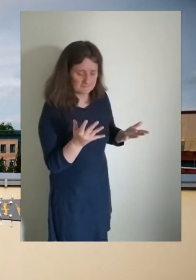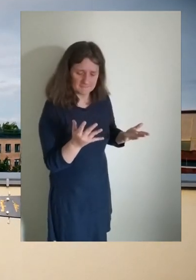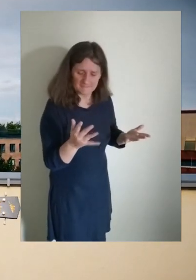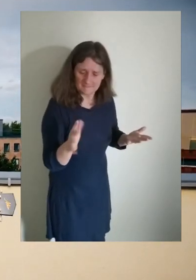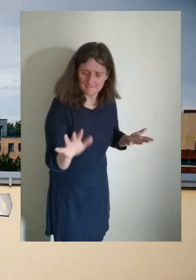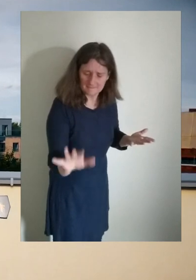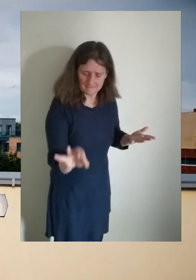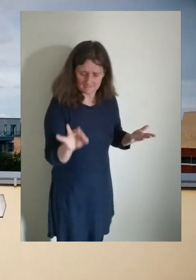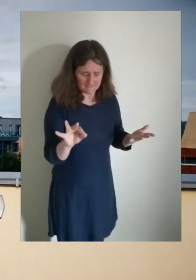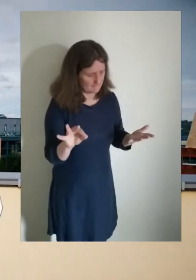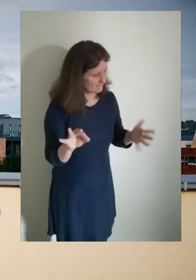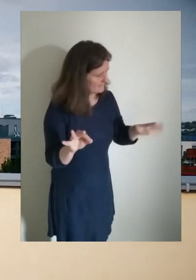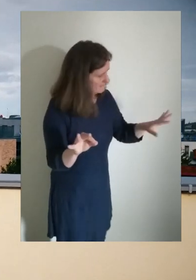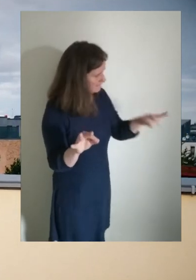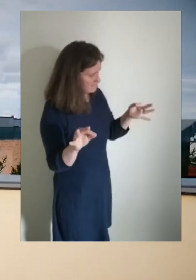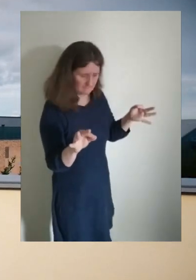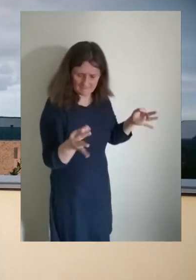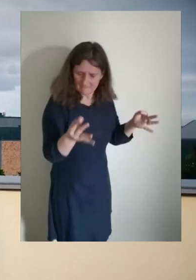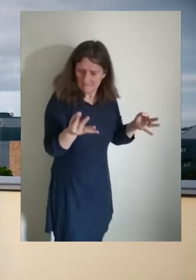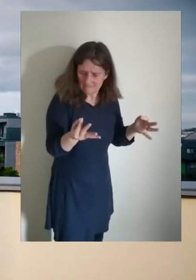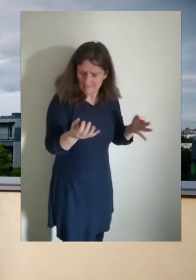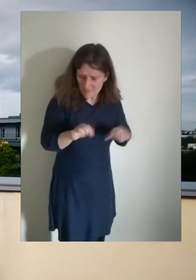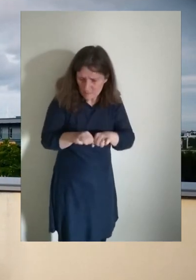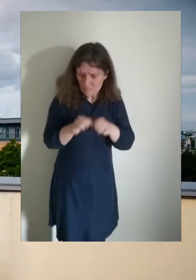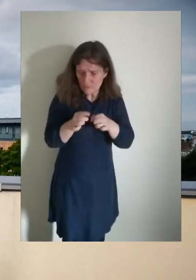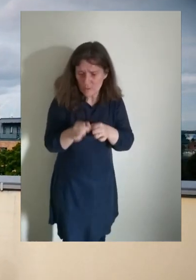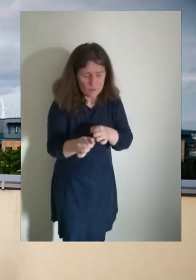The broken and the worn,